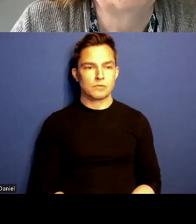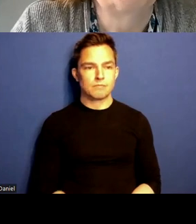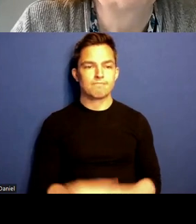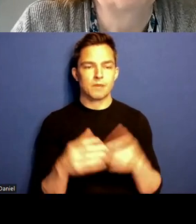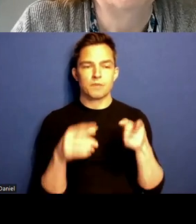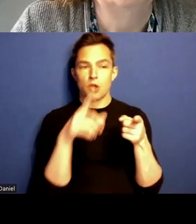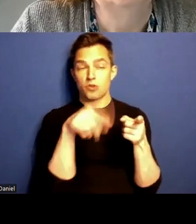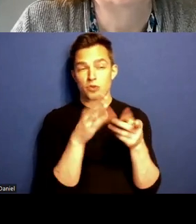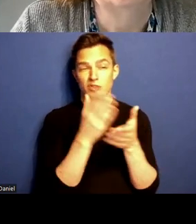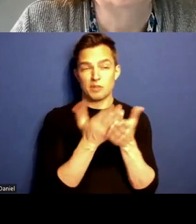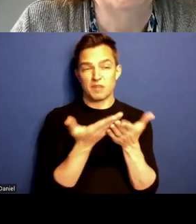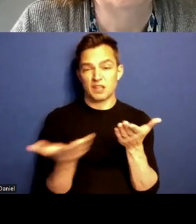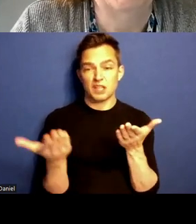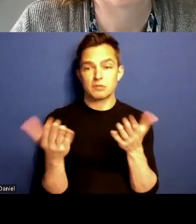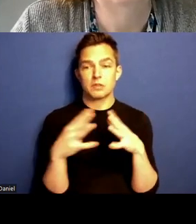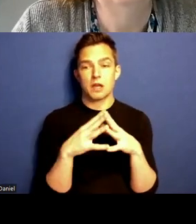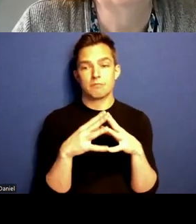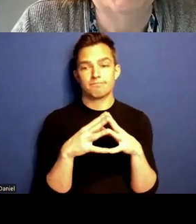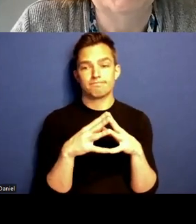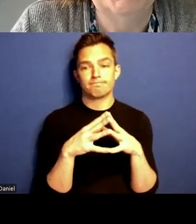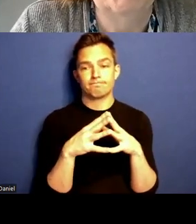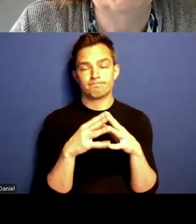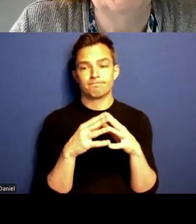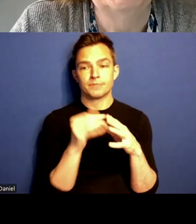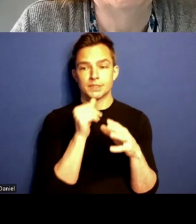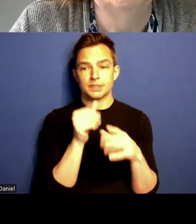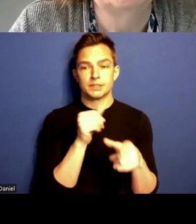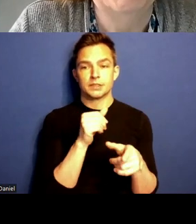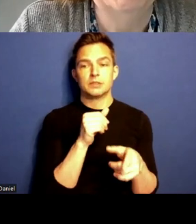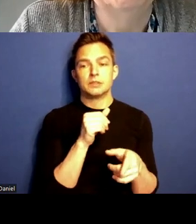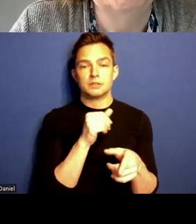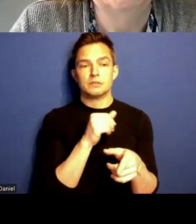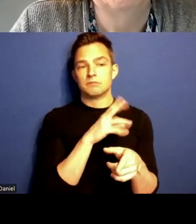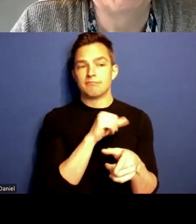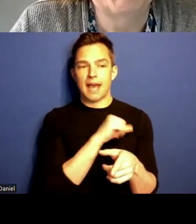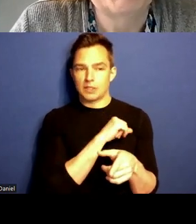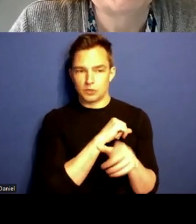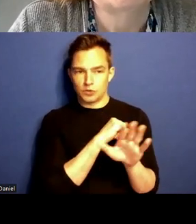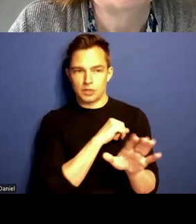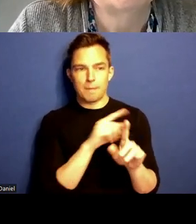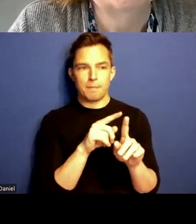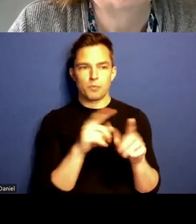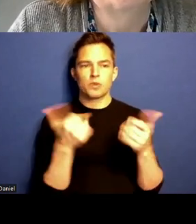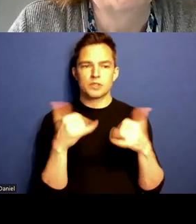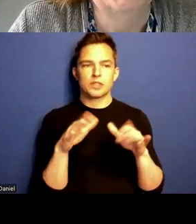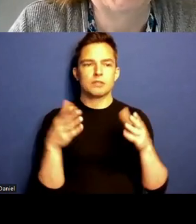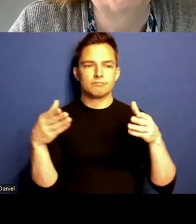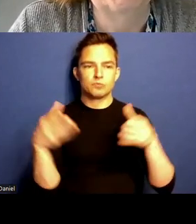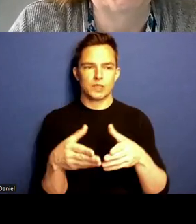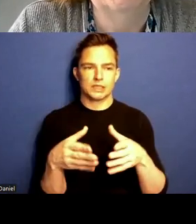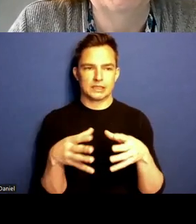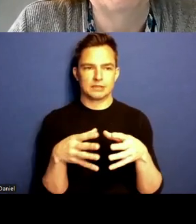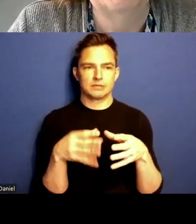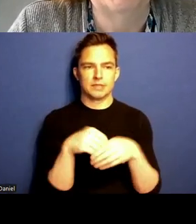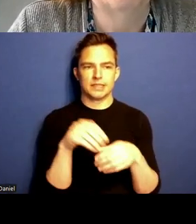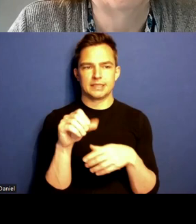These are just some of the things, not attitudinally, that we wanted to address, and we still are in